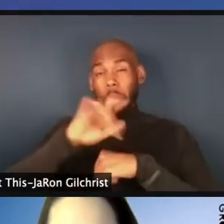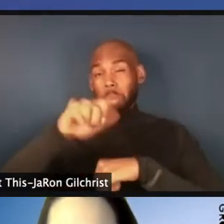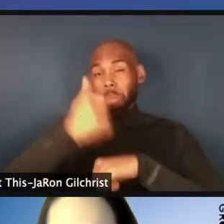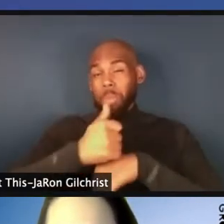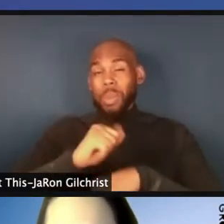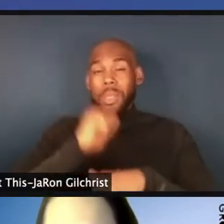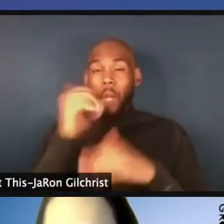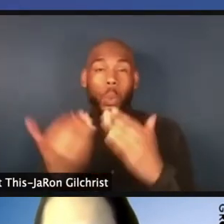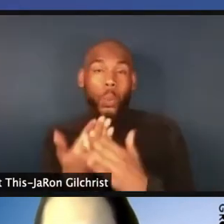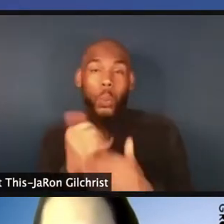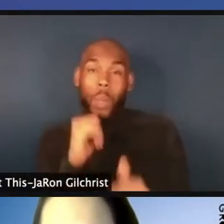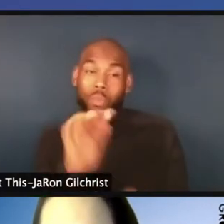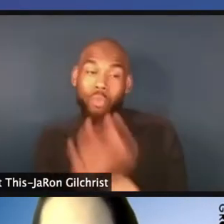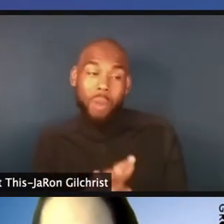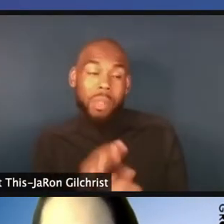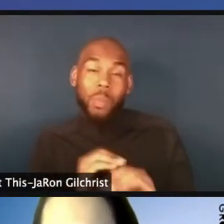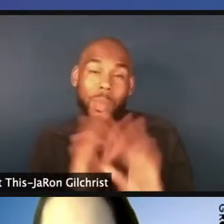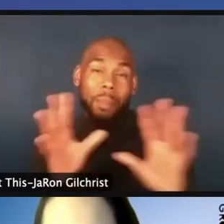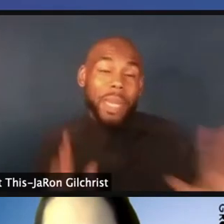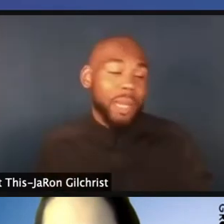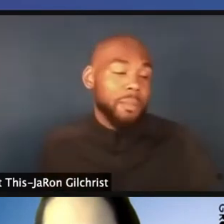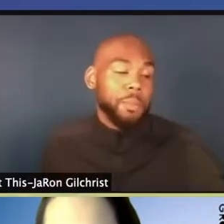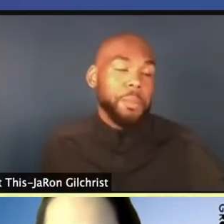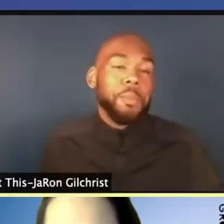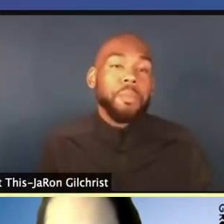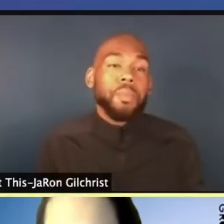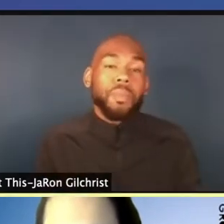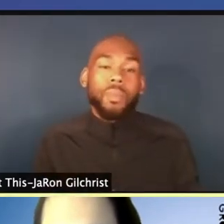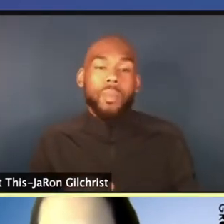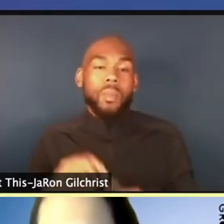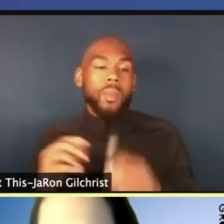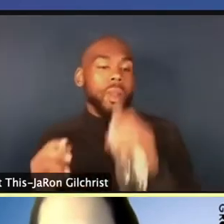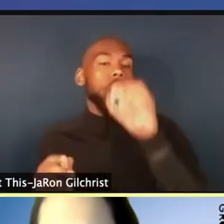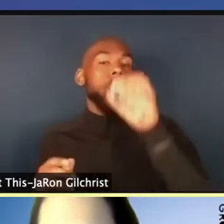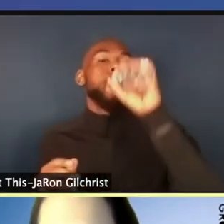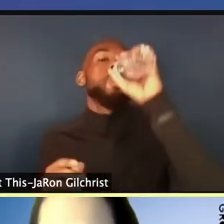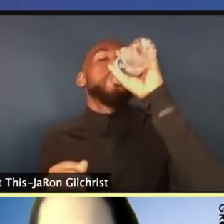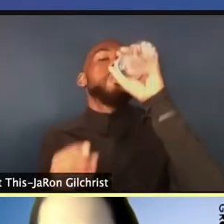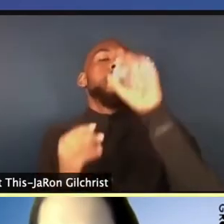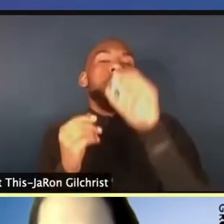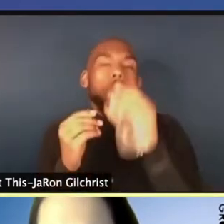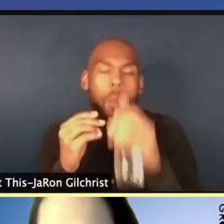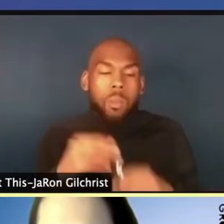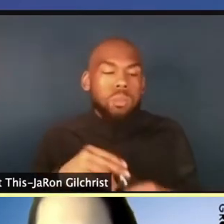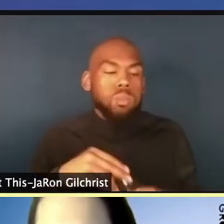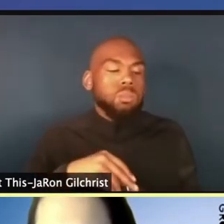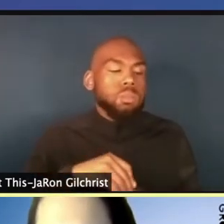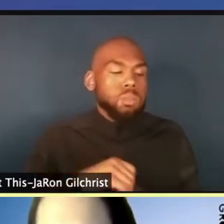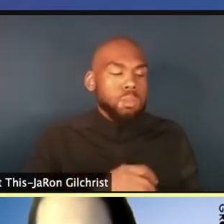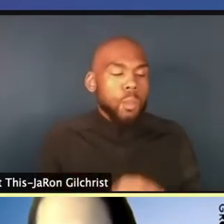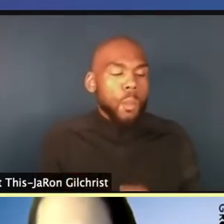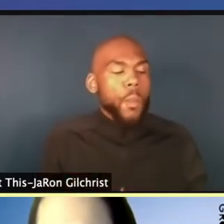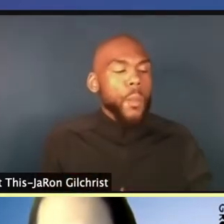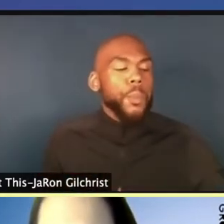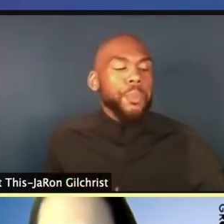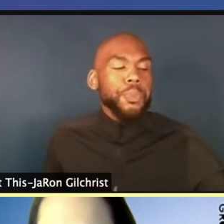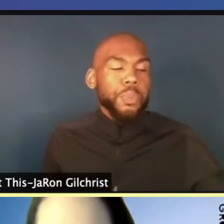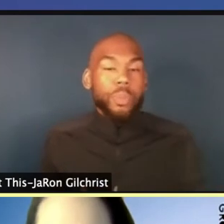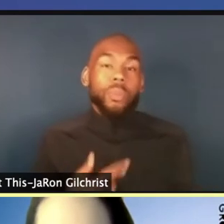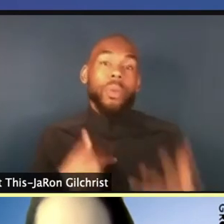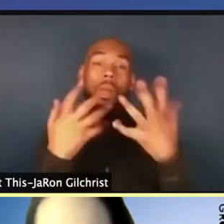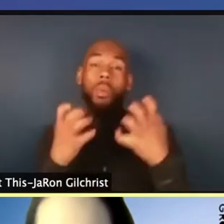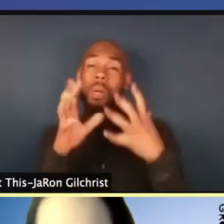promise. But just to be very clear about where power comes from. And can I jump in to put a sort of like underscore on a thing that Tara sort of